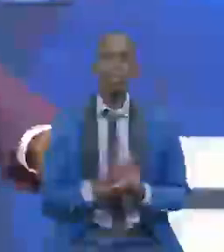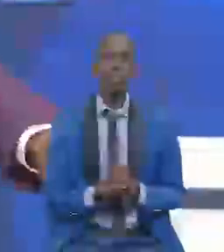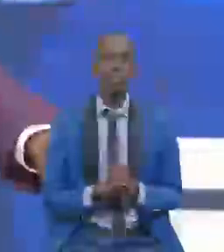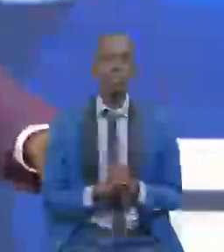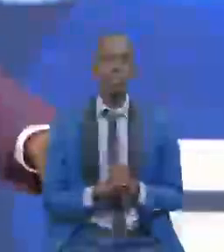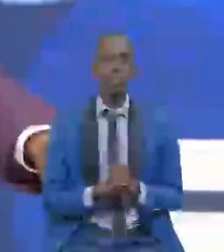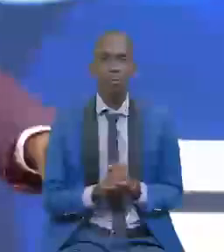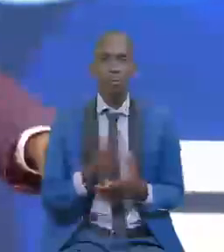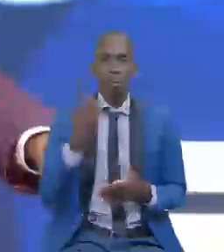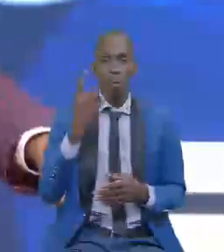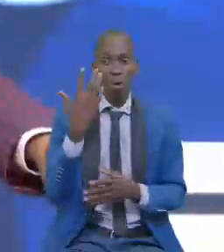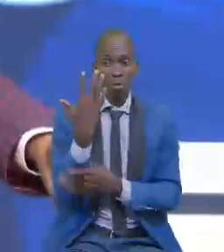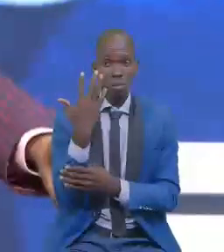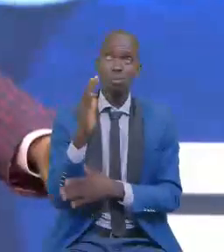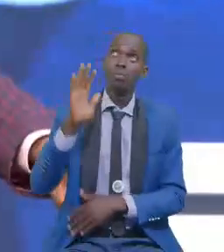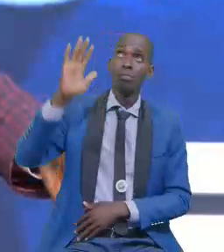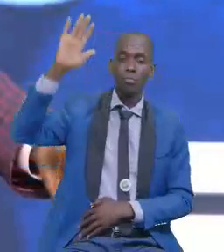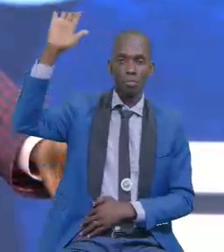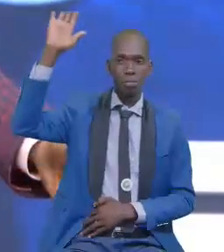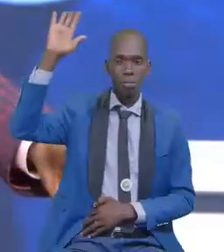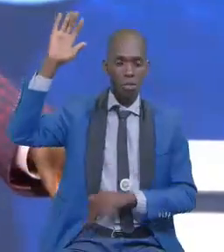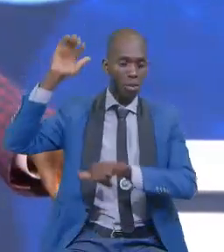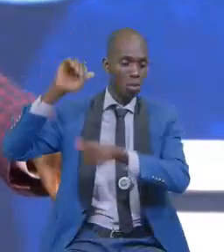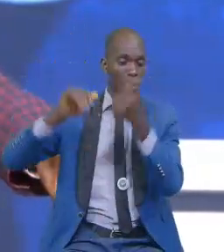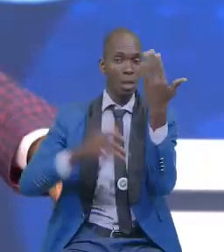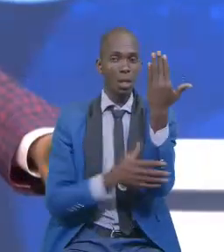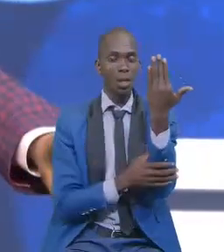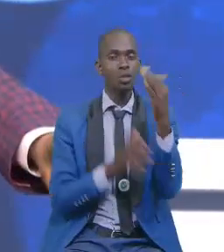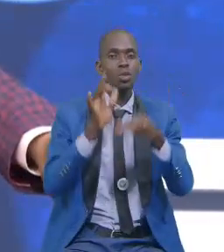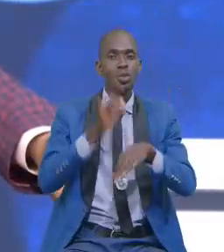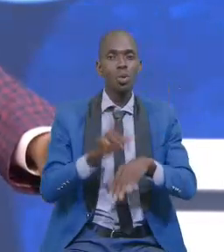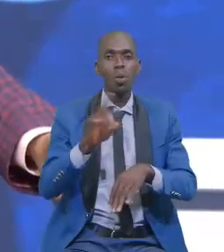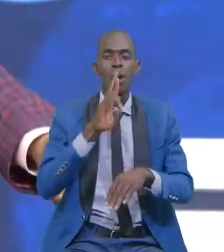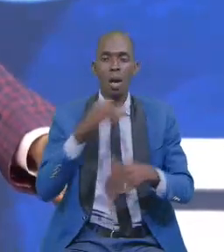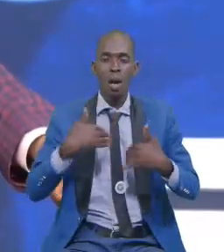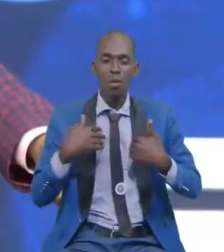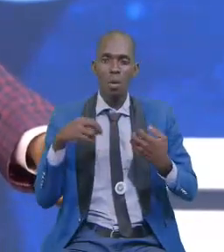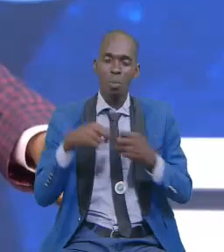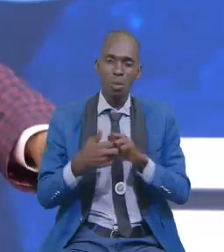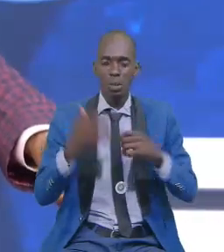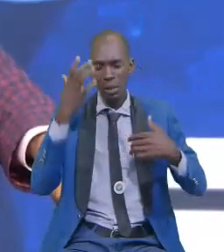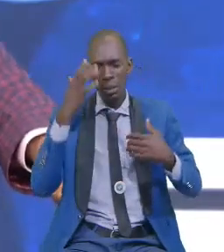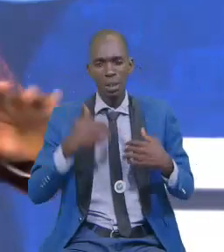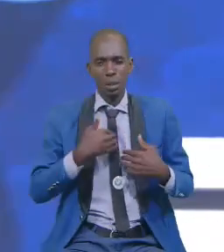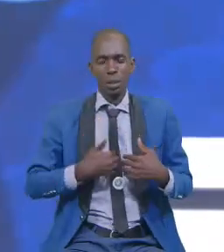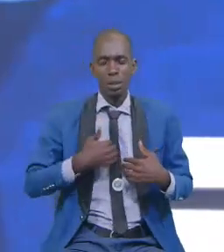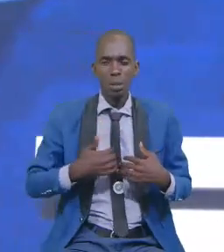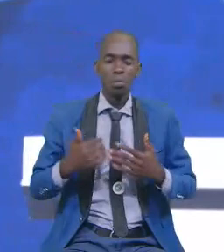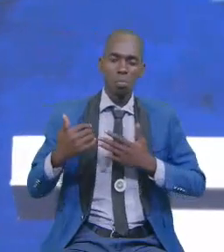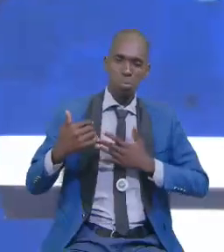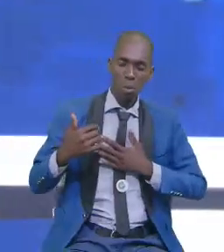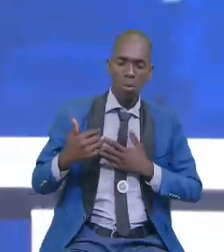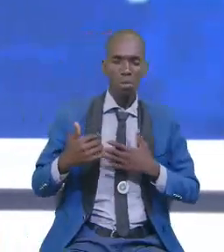One hand up. The other hand where you have the challenge, the sickness, the ailment, the disease.